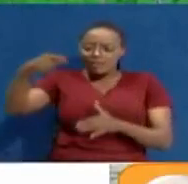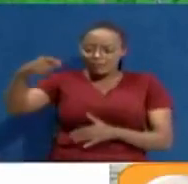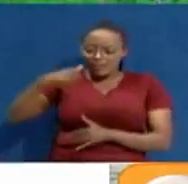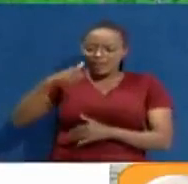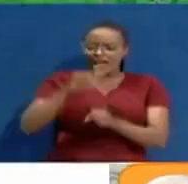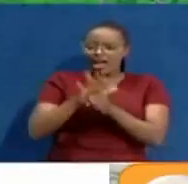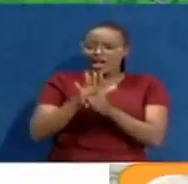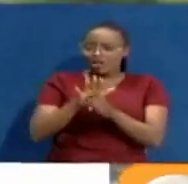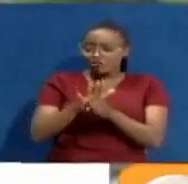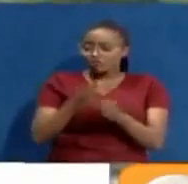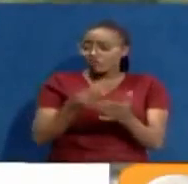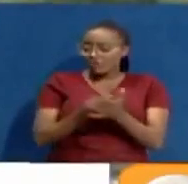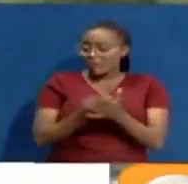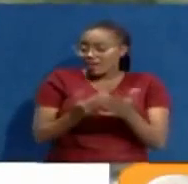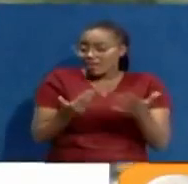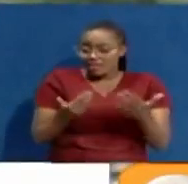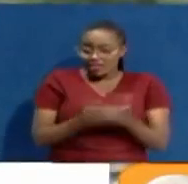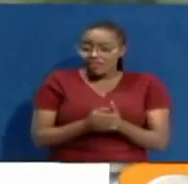so much.